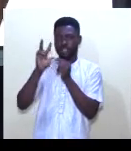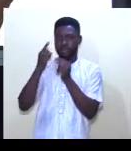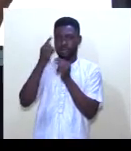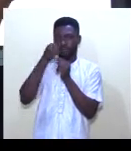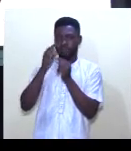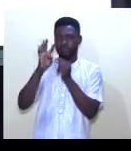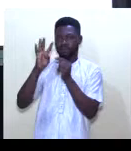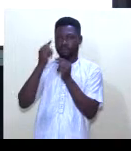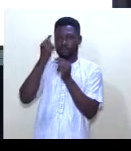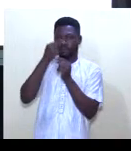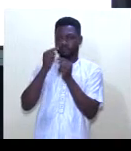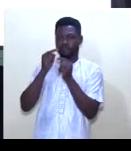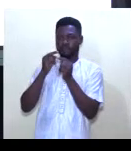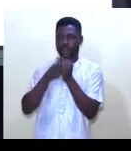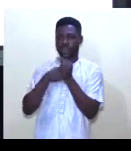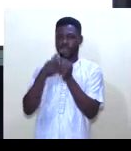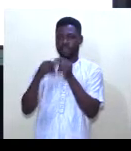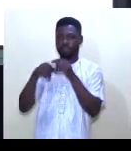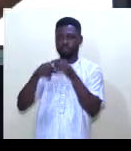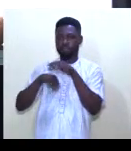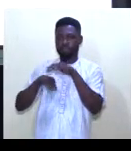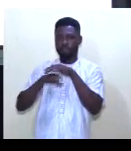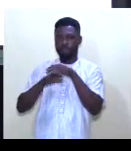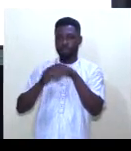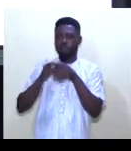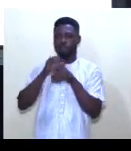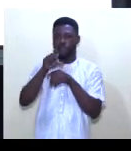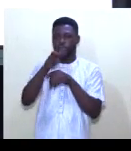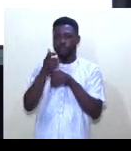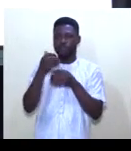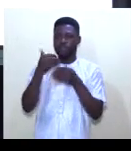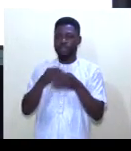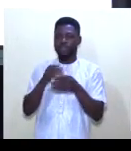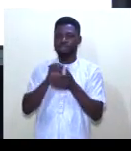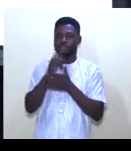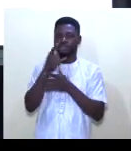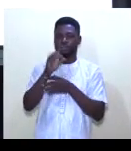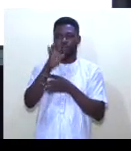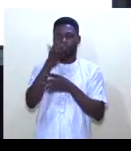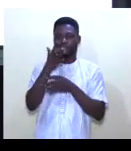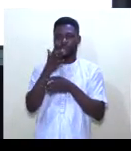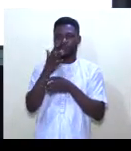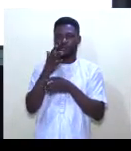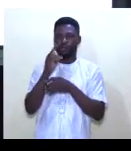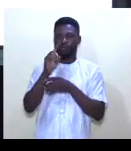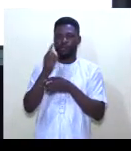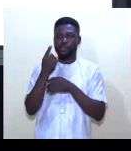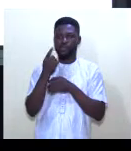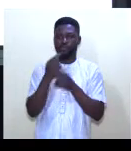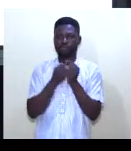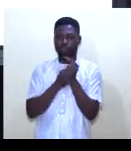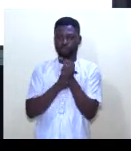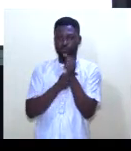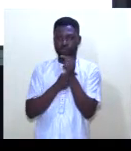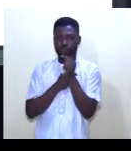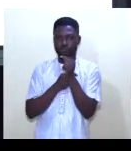2, this is 3, this is 4. Then the bottom is at the other side, and that is the 5th one.